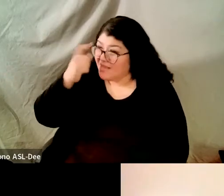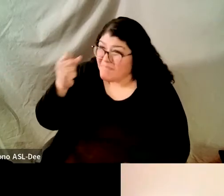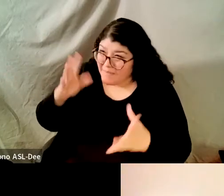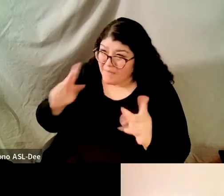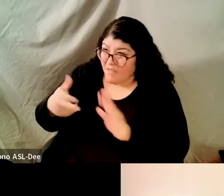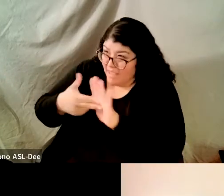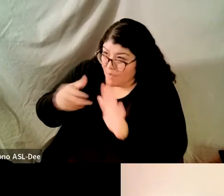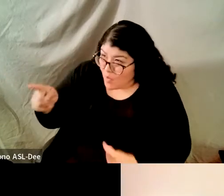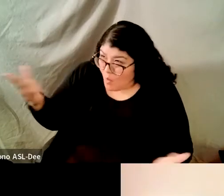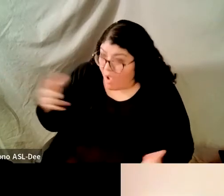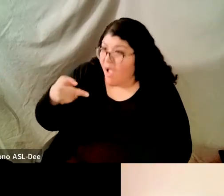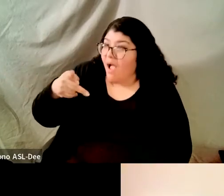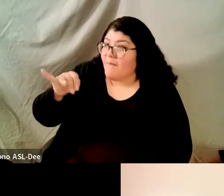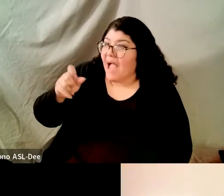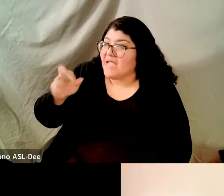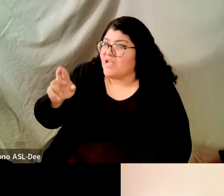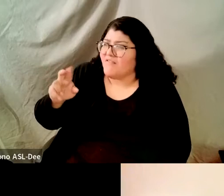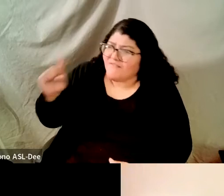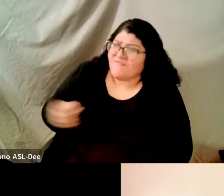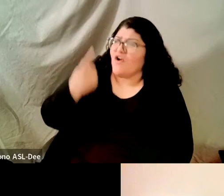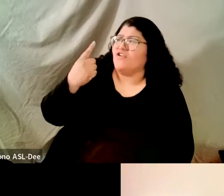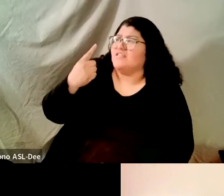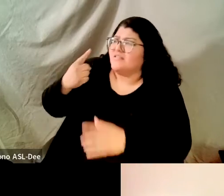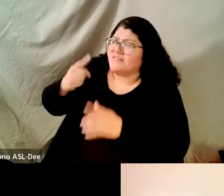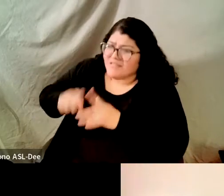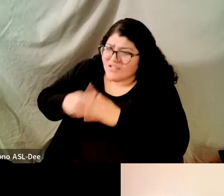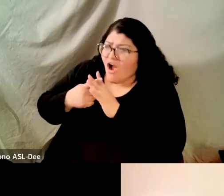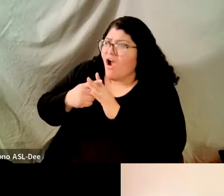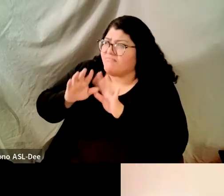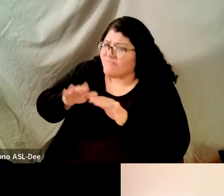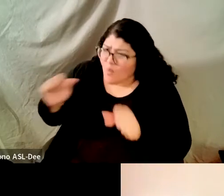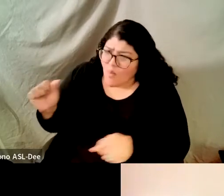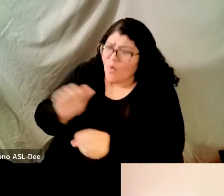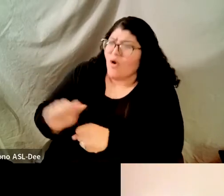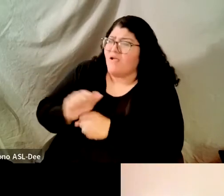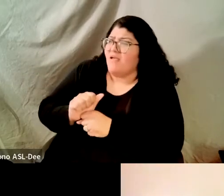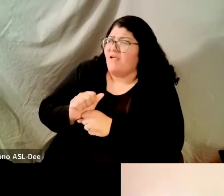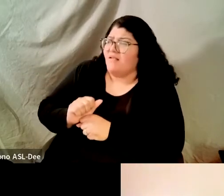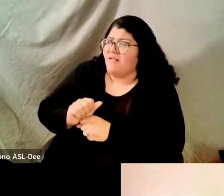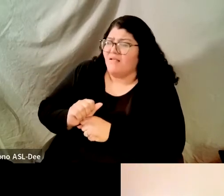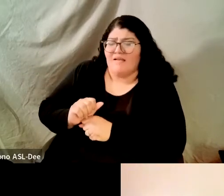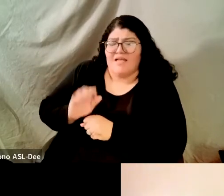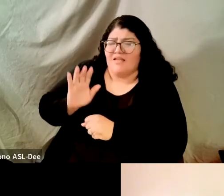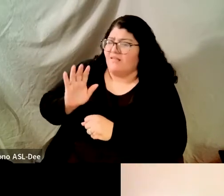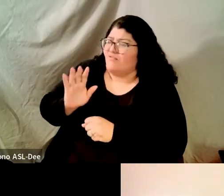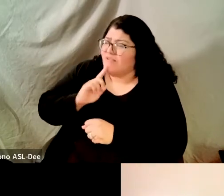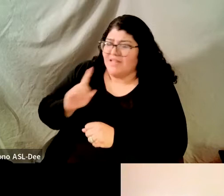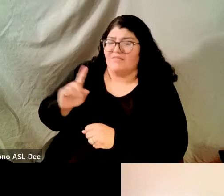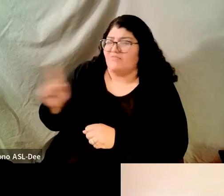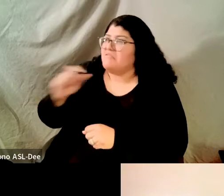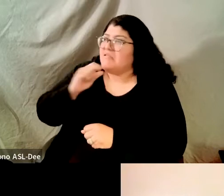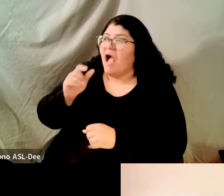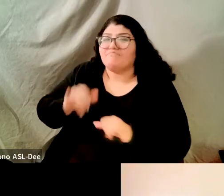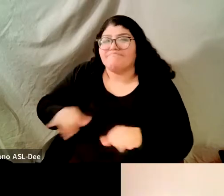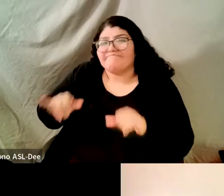pioneer in the plus size industry. And, you know, you continue to stay relevant and, you know, your platform,